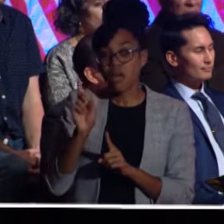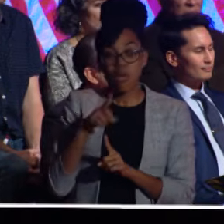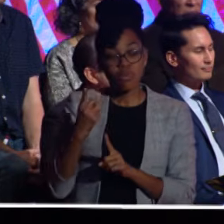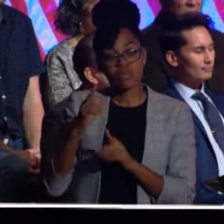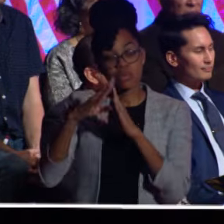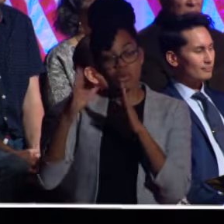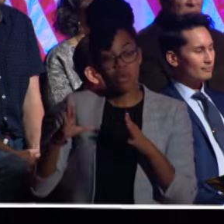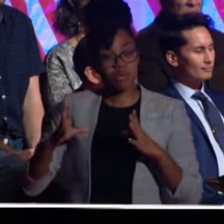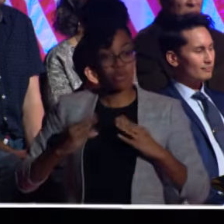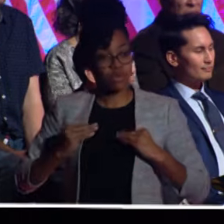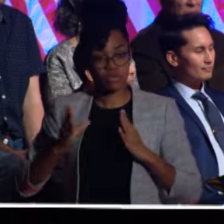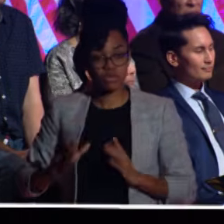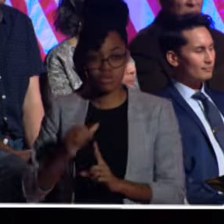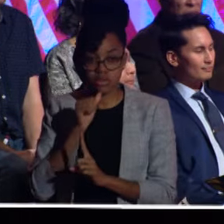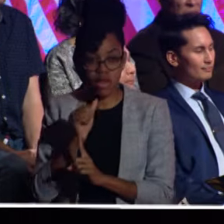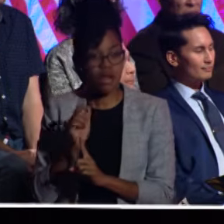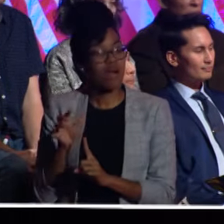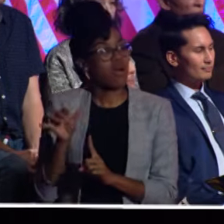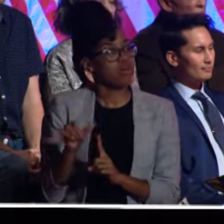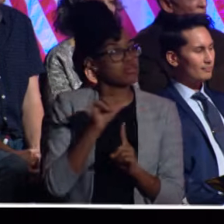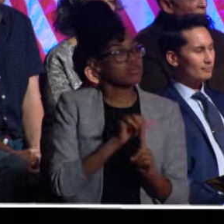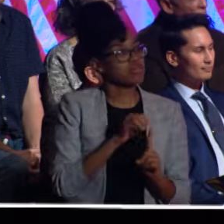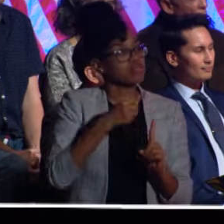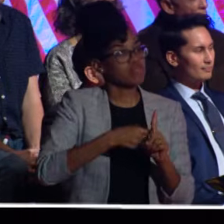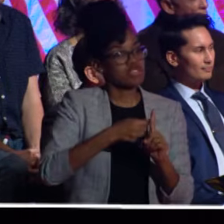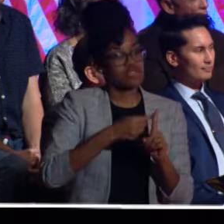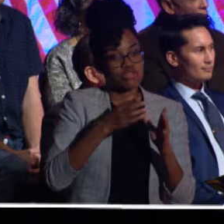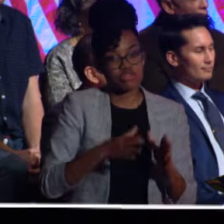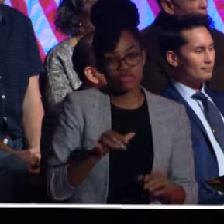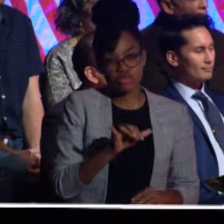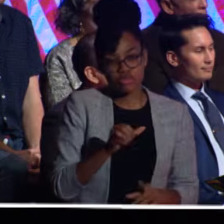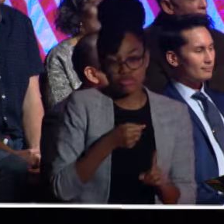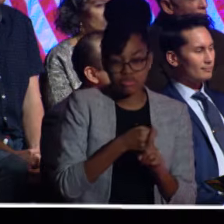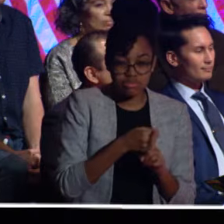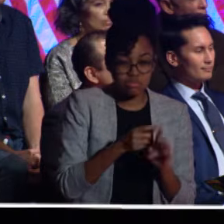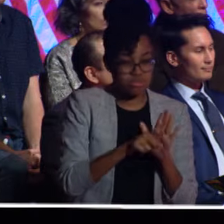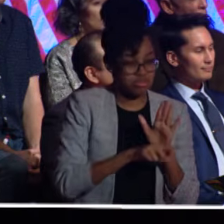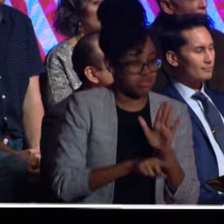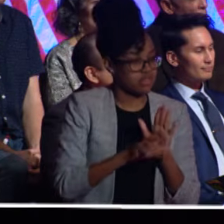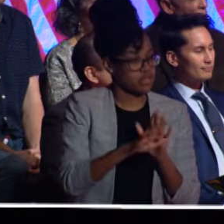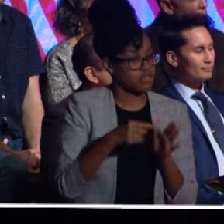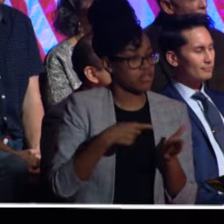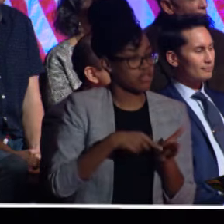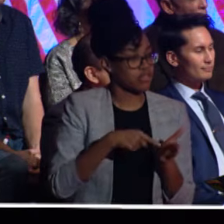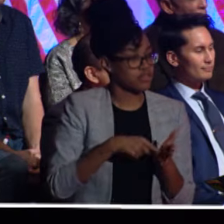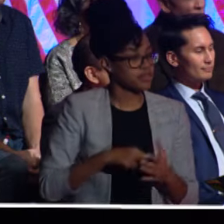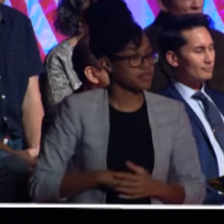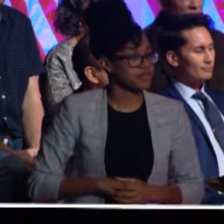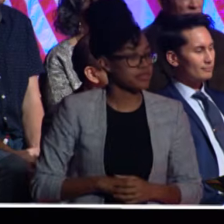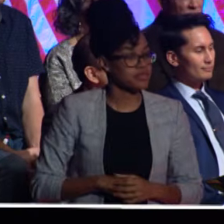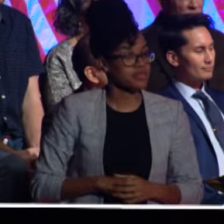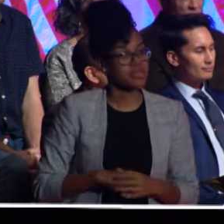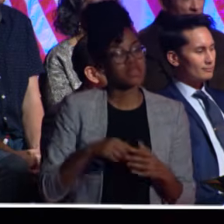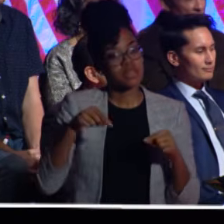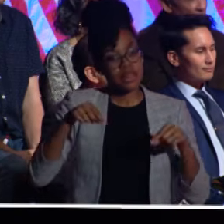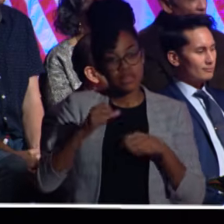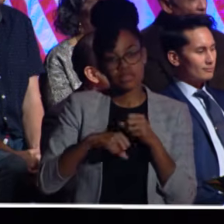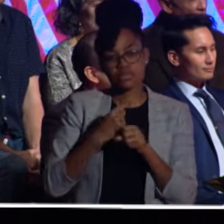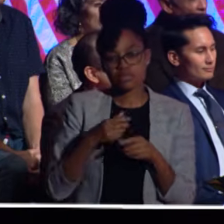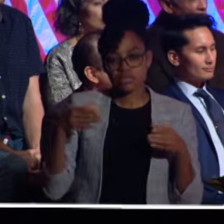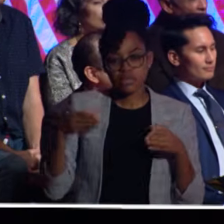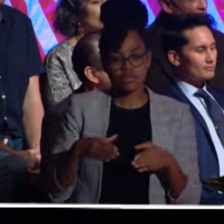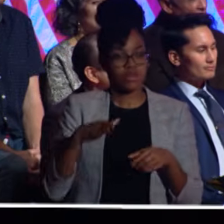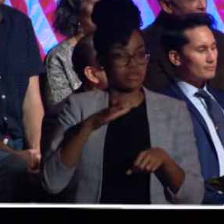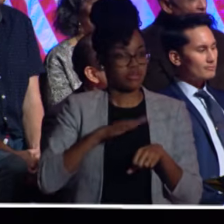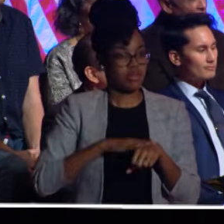income renters. So this budget season, I charged my team with finding solutions that work for everyone, homeowners and renters